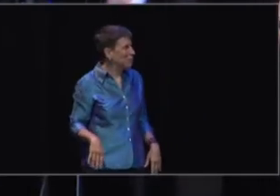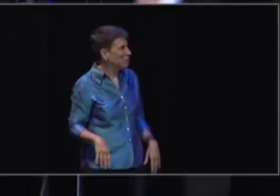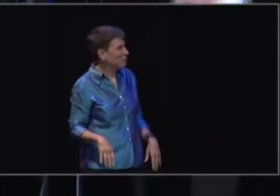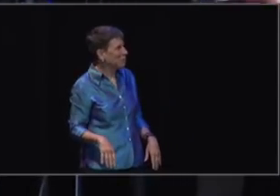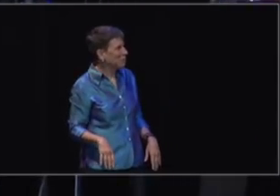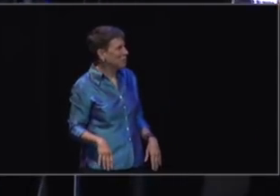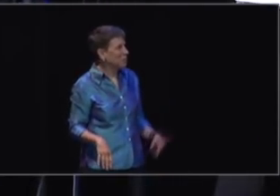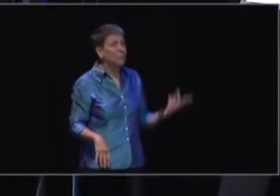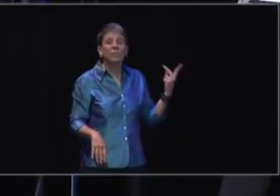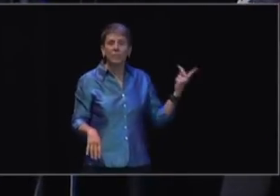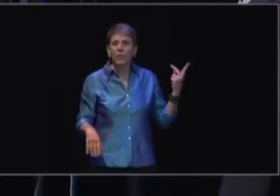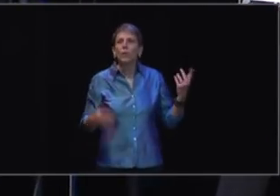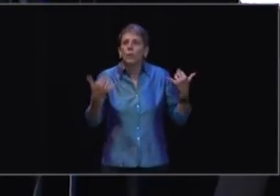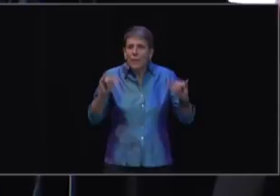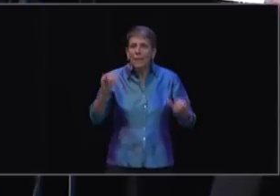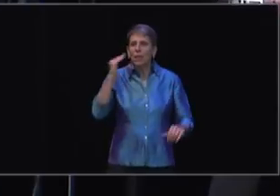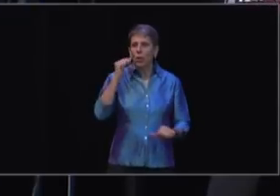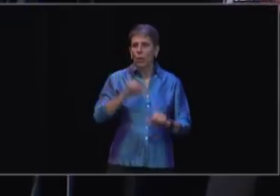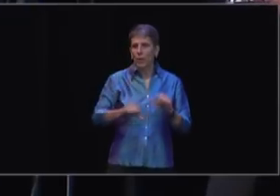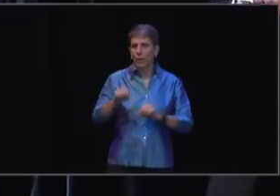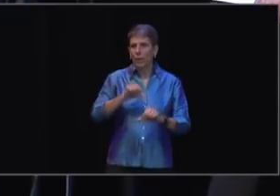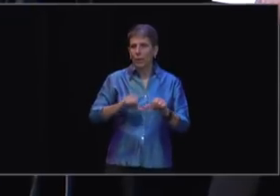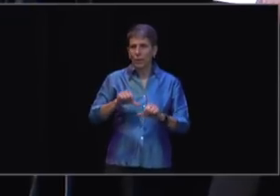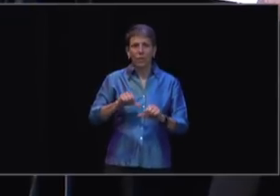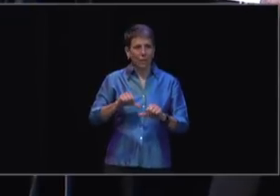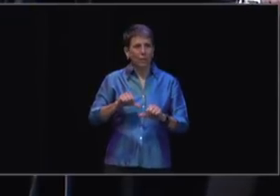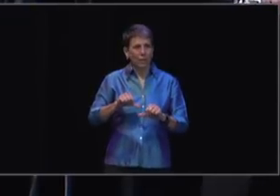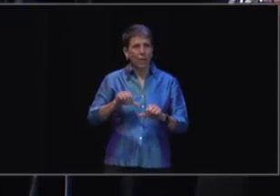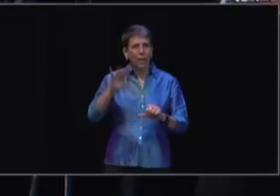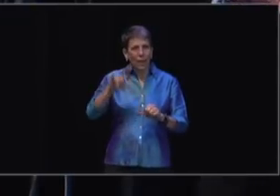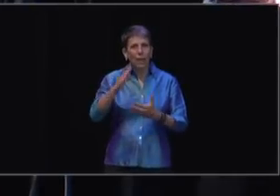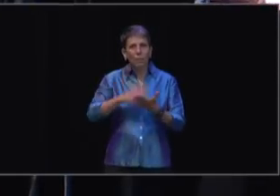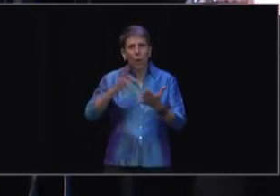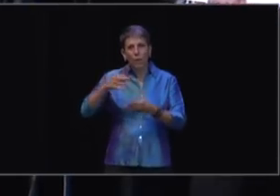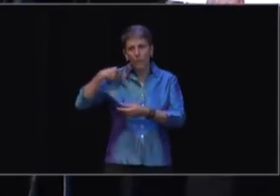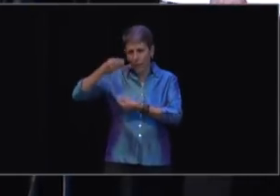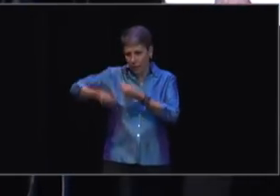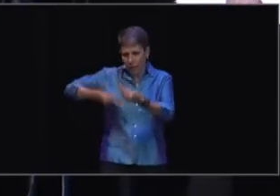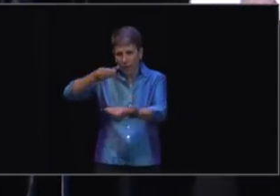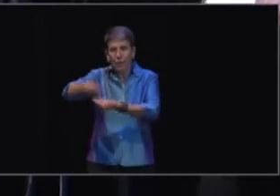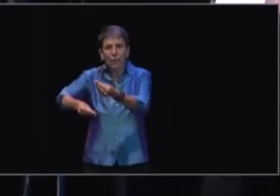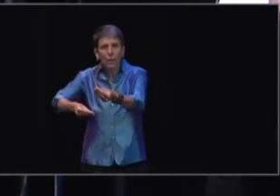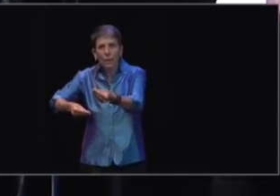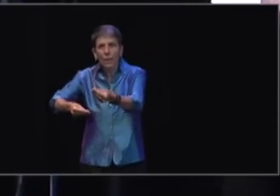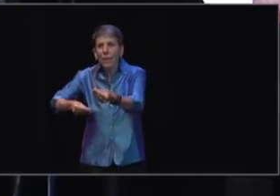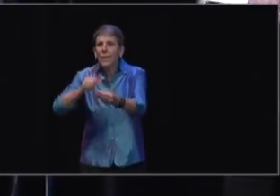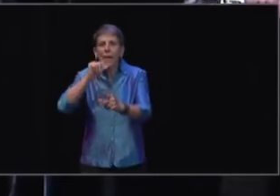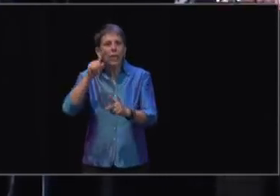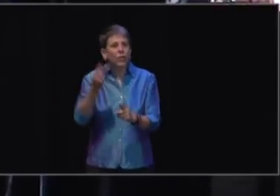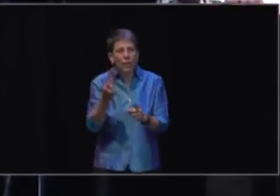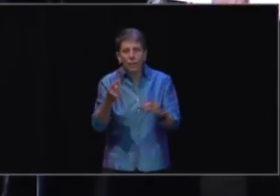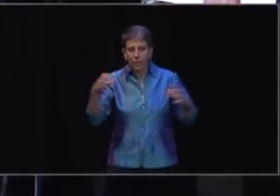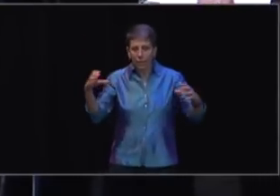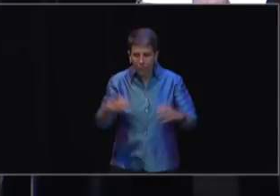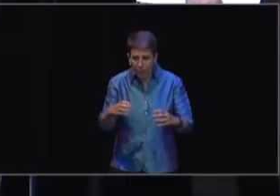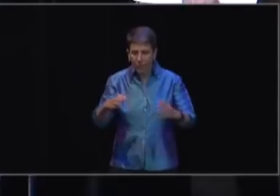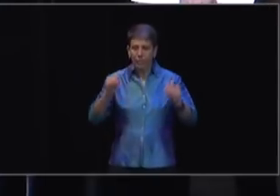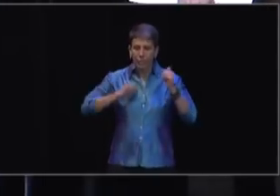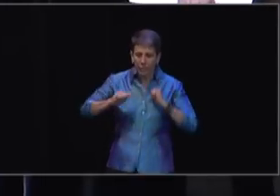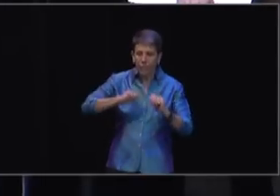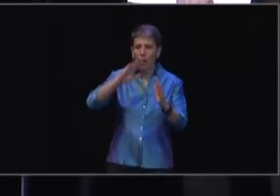And we still know each other, and that's what we're passing on. It's not just this event, we're passing on